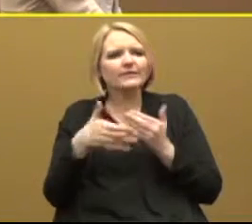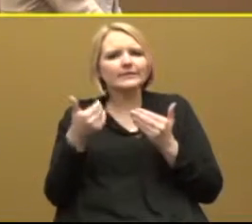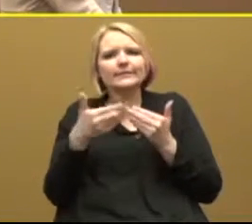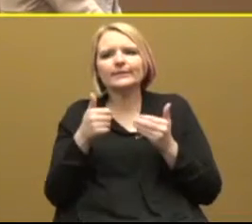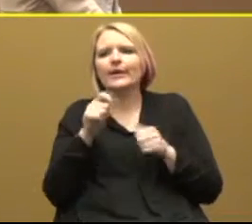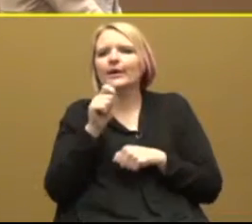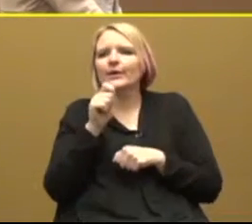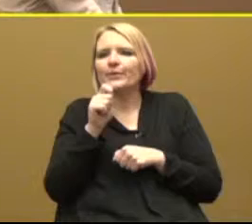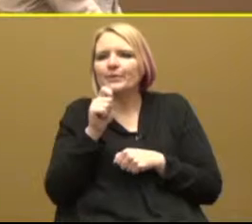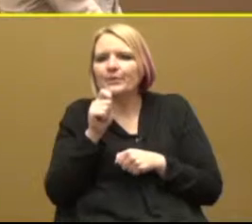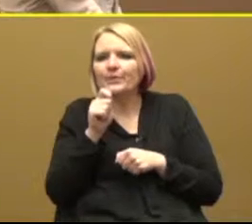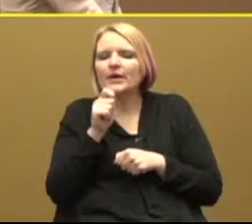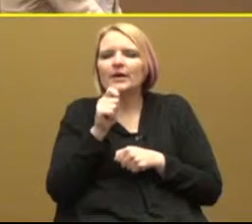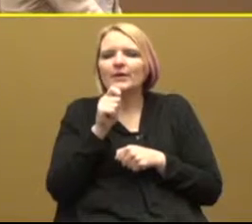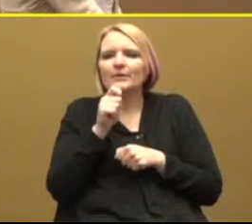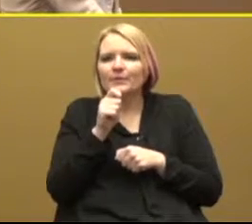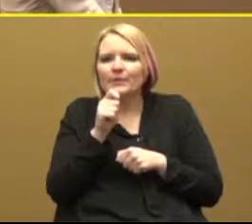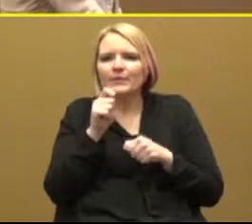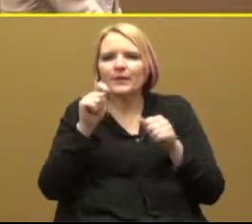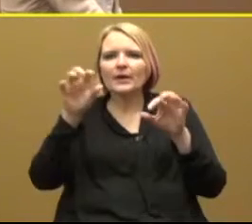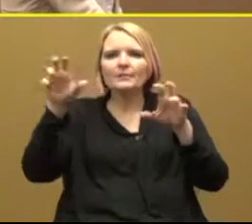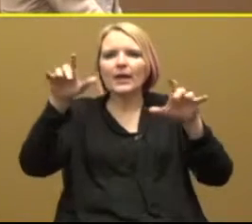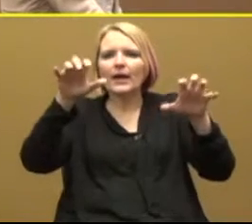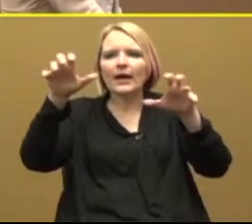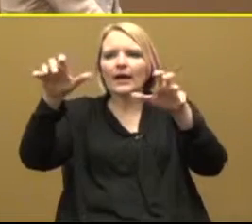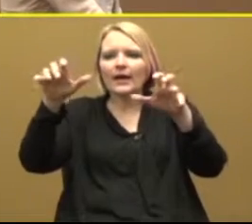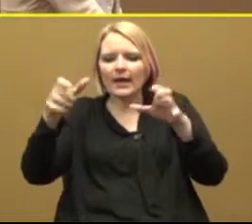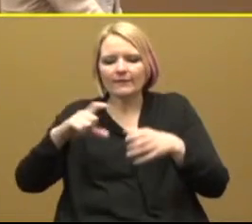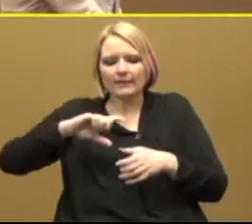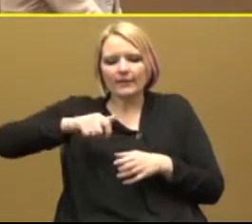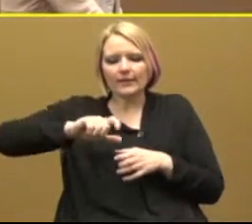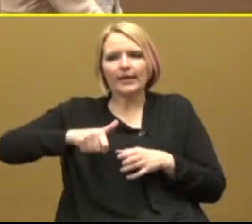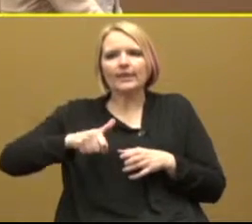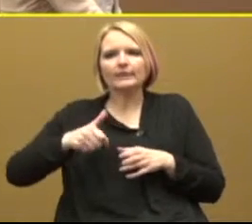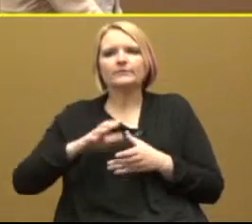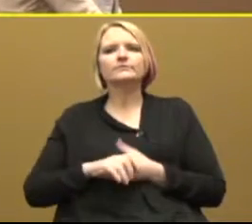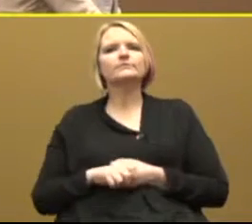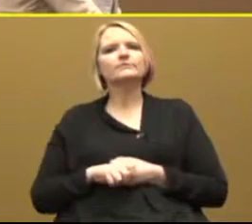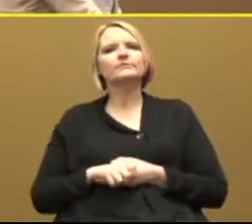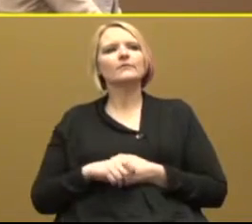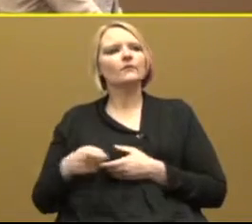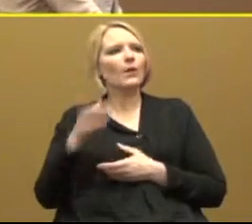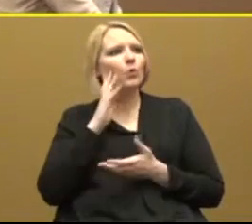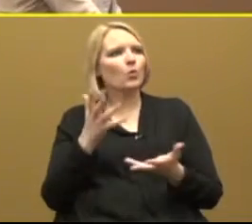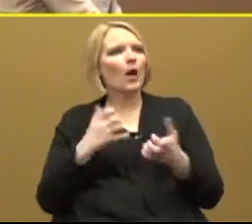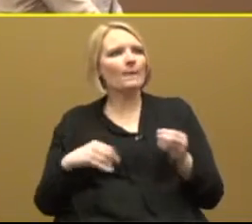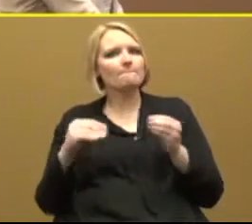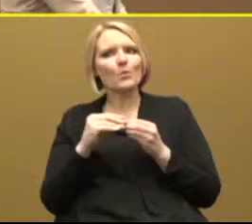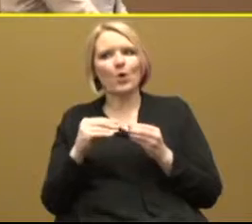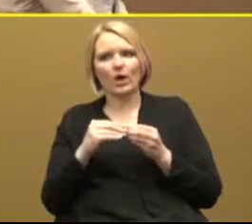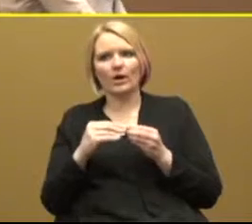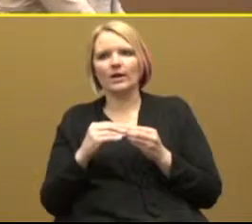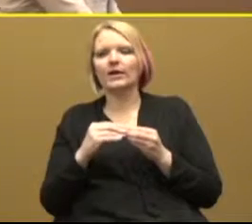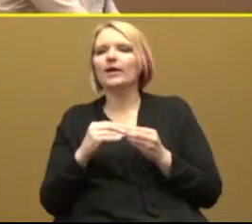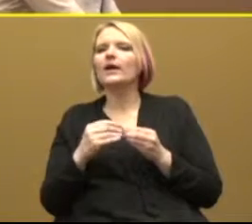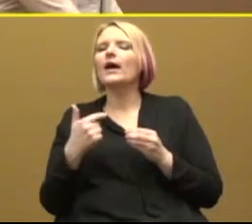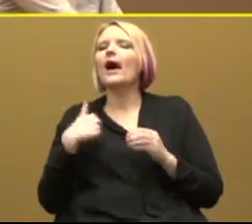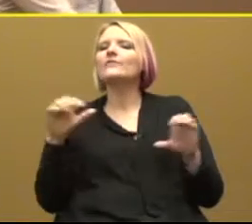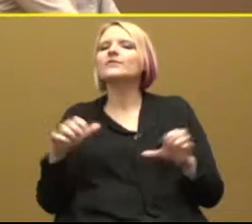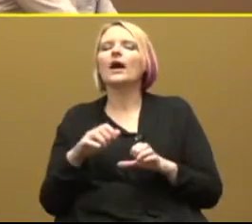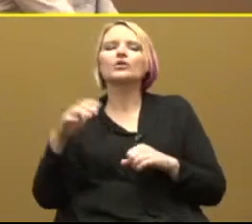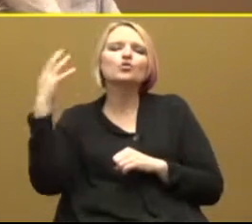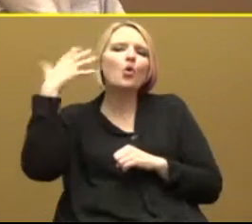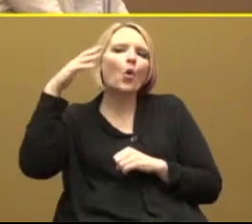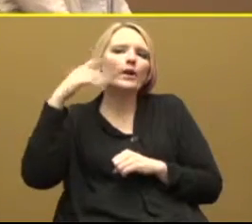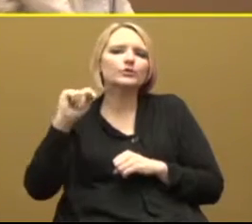pop them out, you blow twice, you put the lid back on, and they re-request. I've done it using